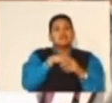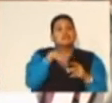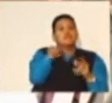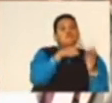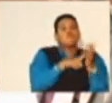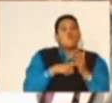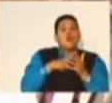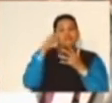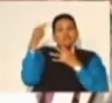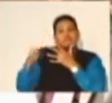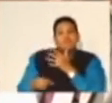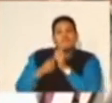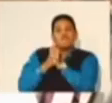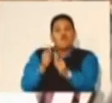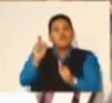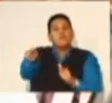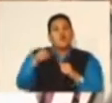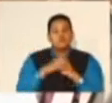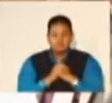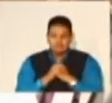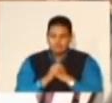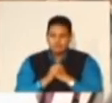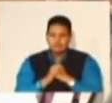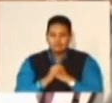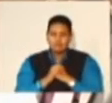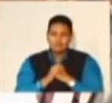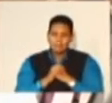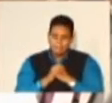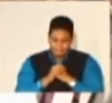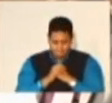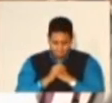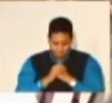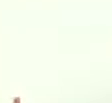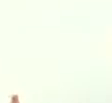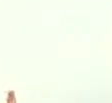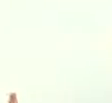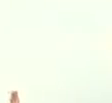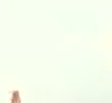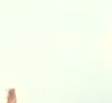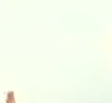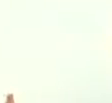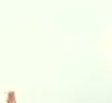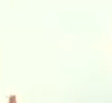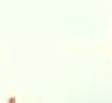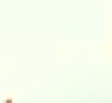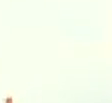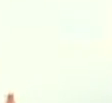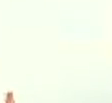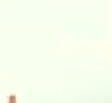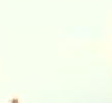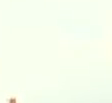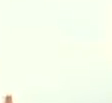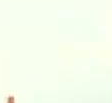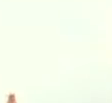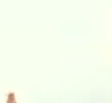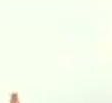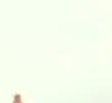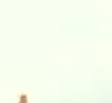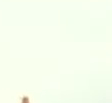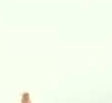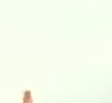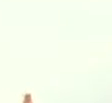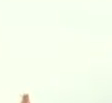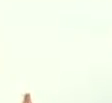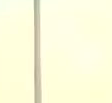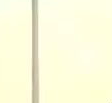requirements. Another area of the Jamaica Labour Party JLP's growth agenda is the divestment of some state entities. Already,